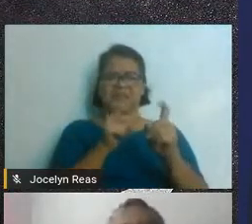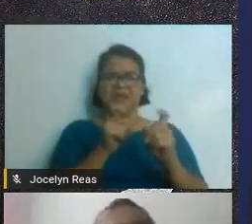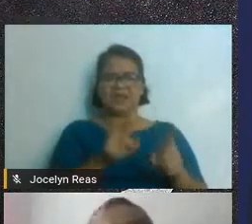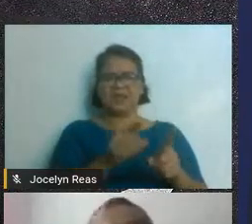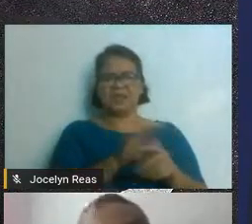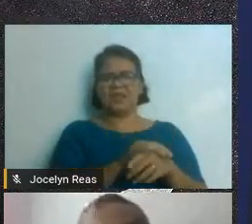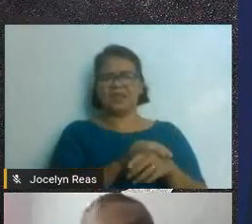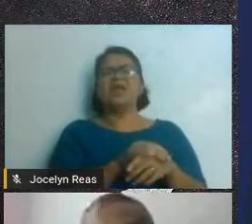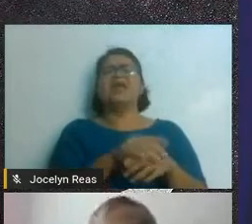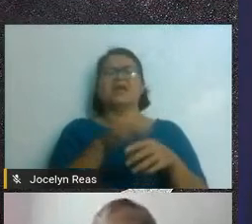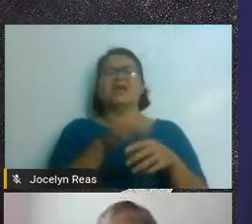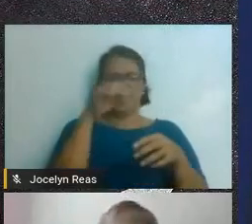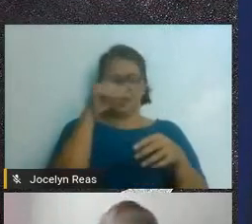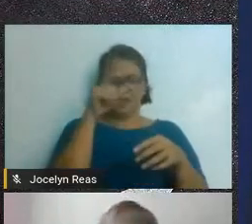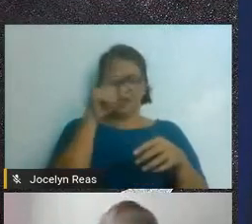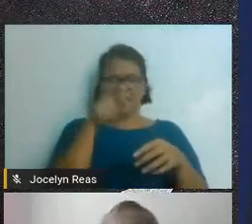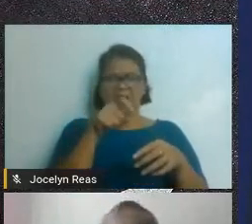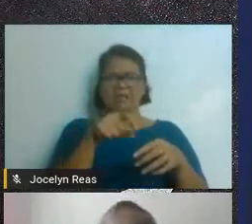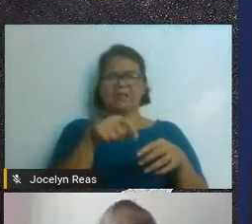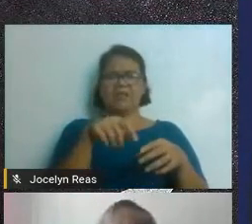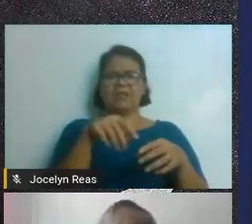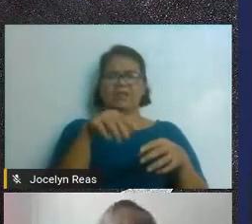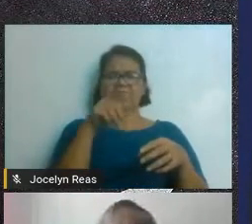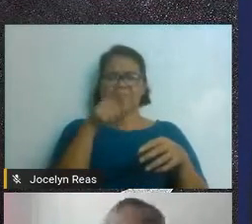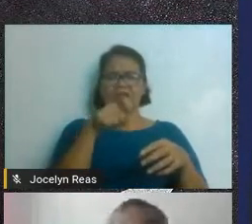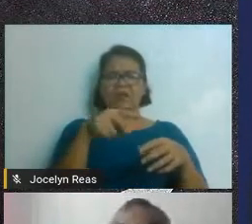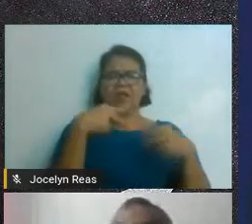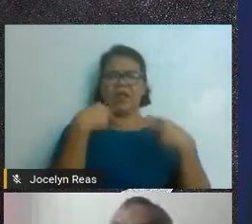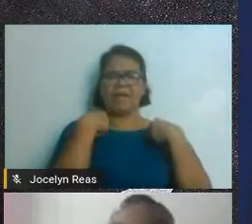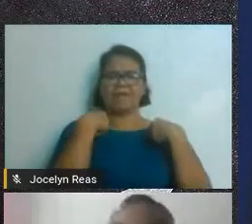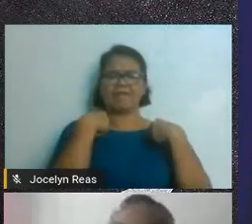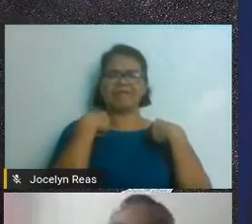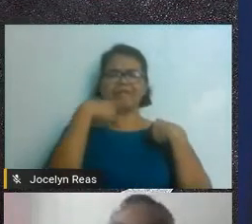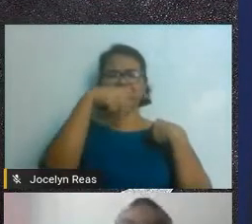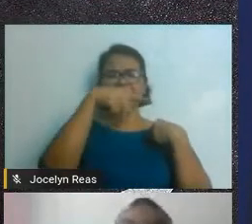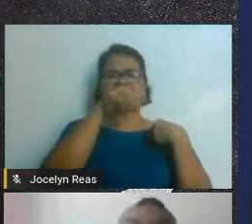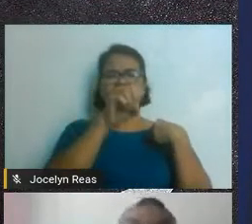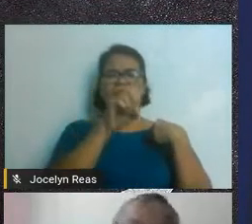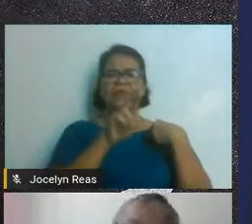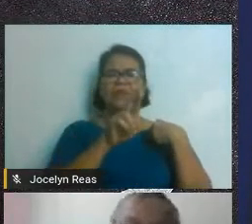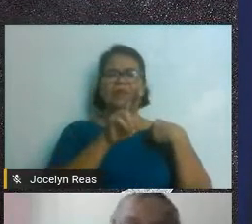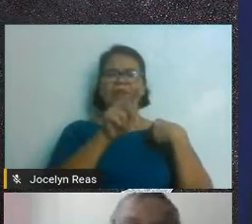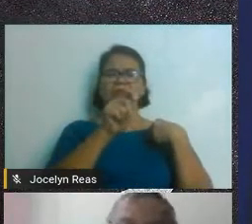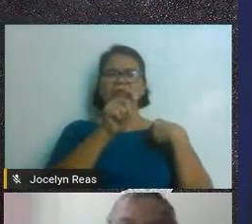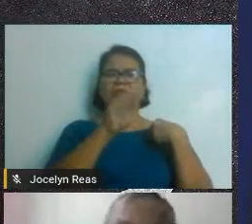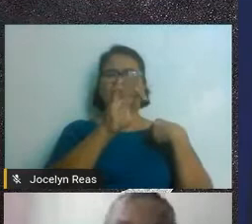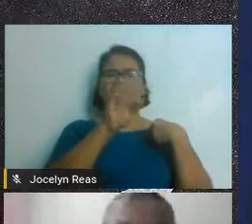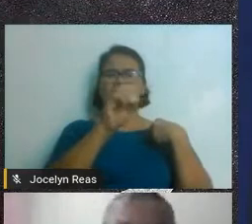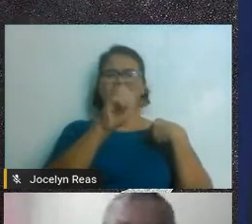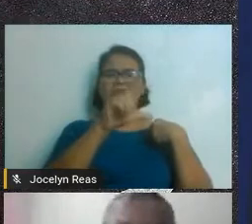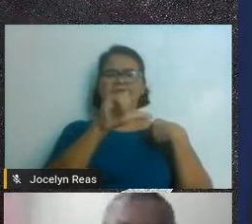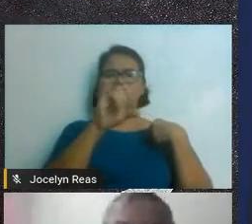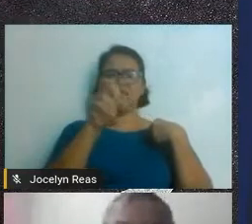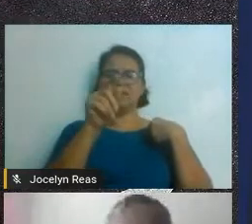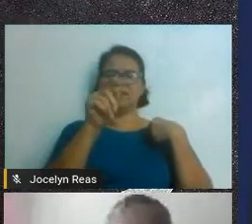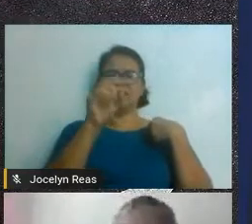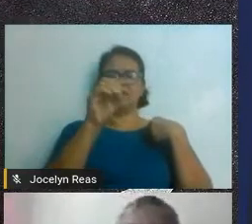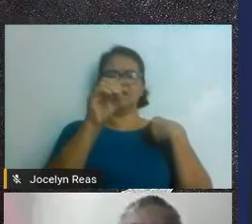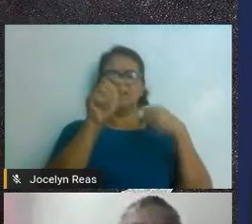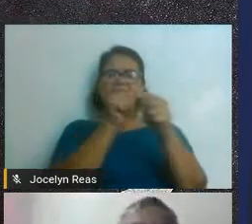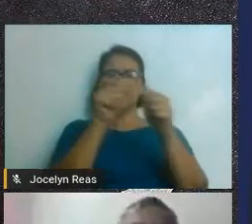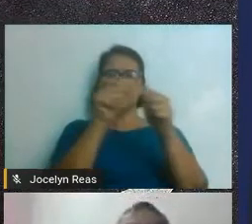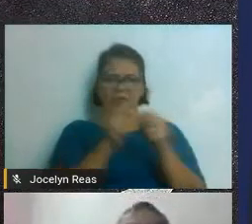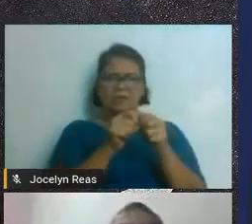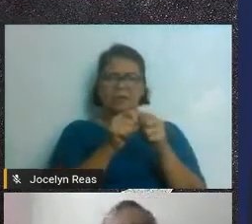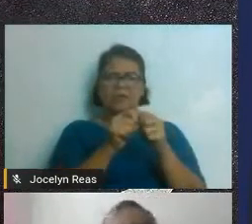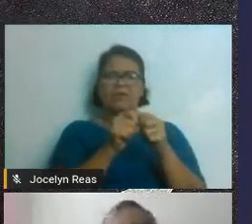students will show us, fellow teachers, are really outputs, primarily, mainly, done by the